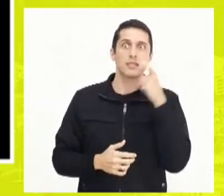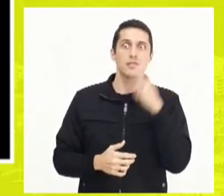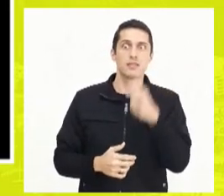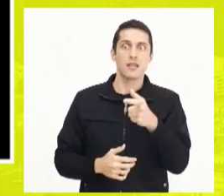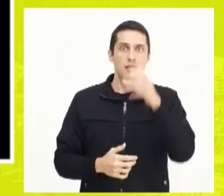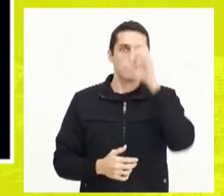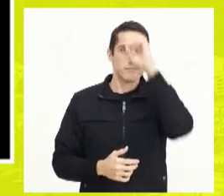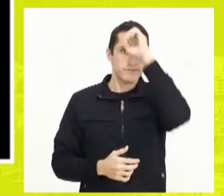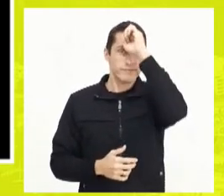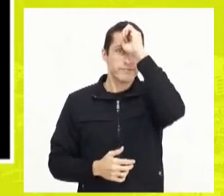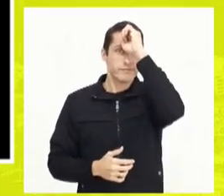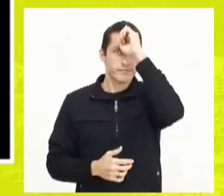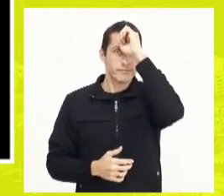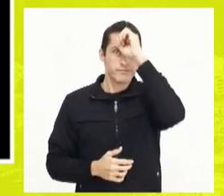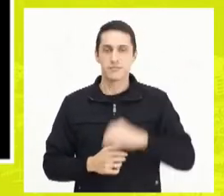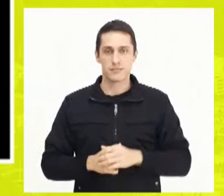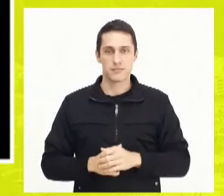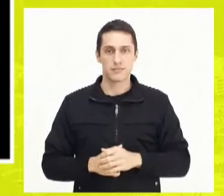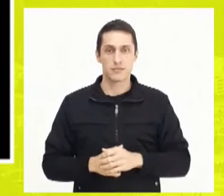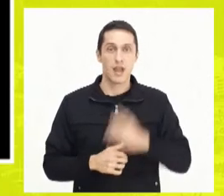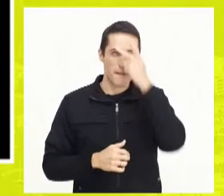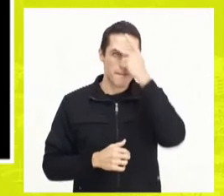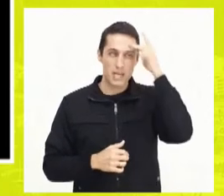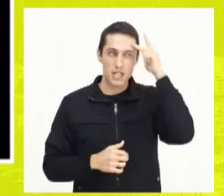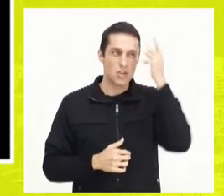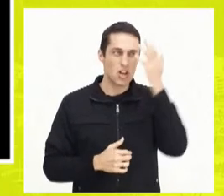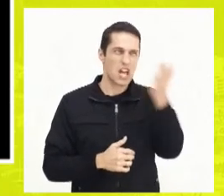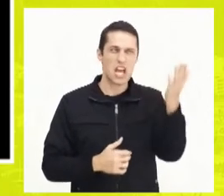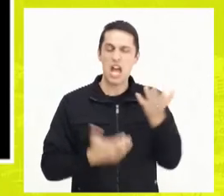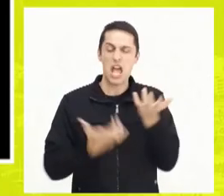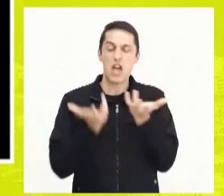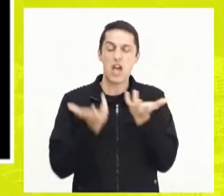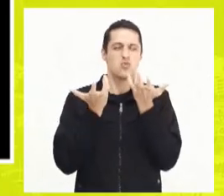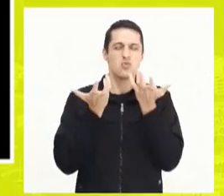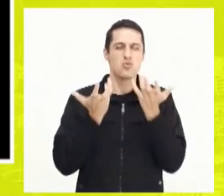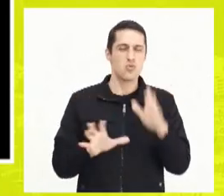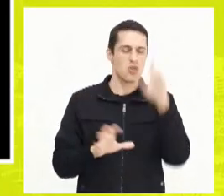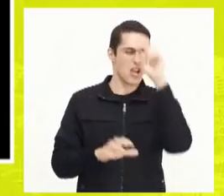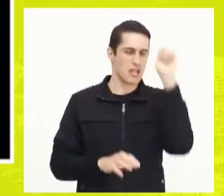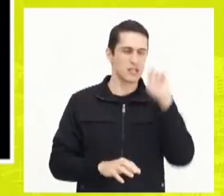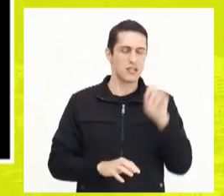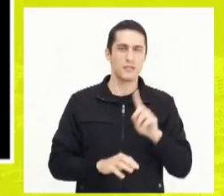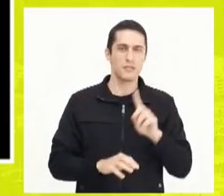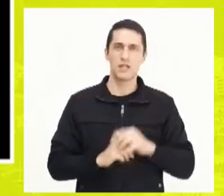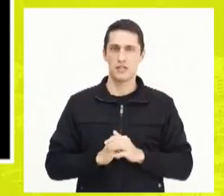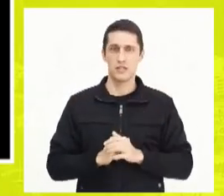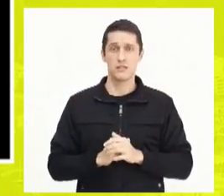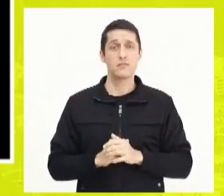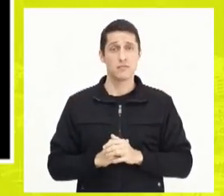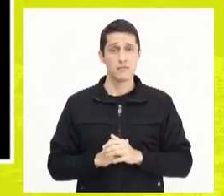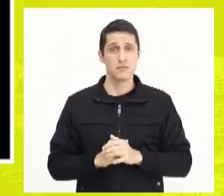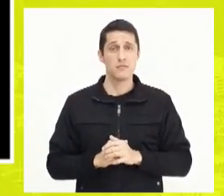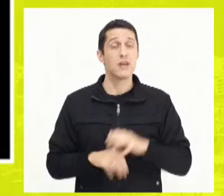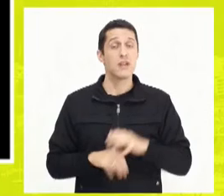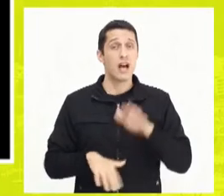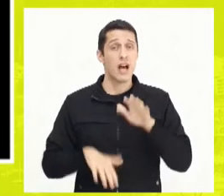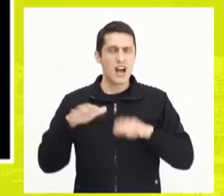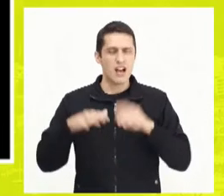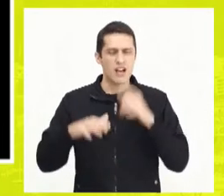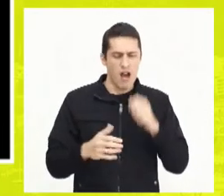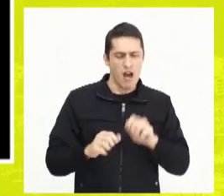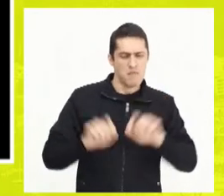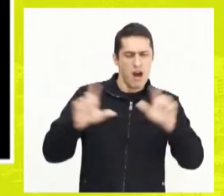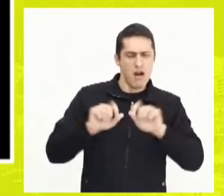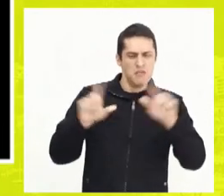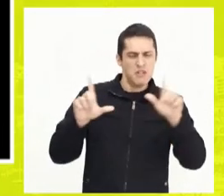ignorance maintenance if you will some people choose not to know some people choose